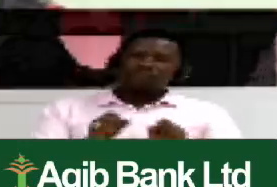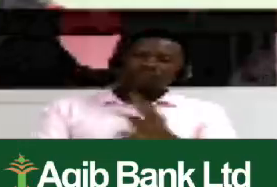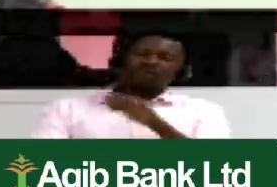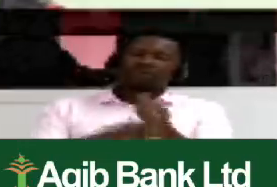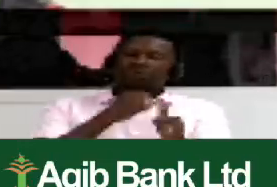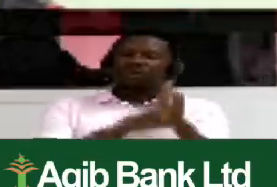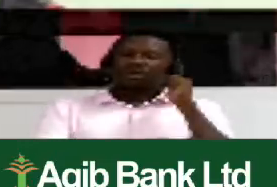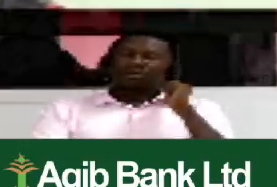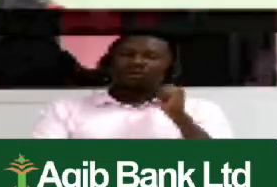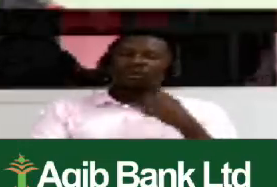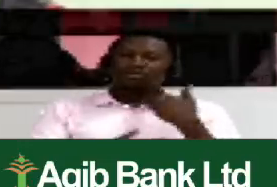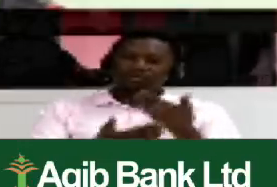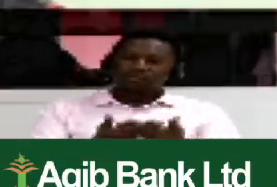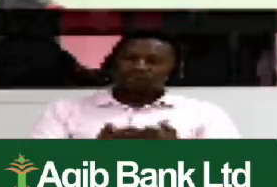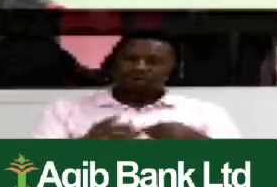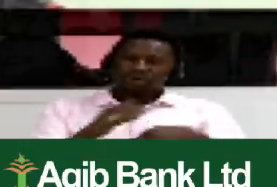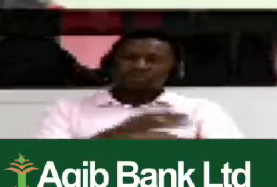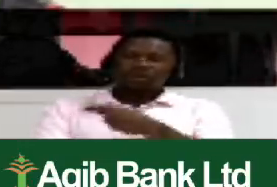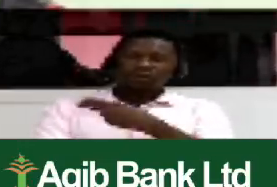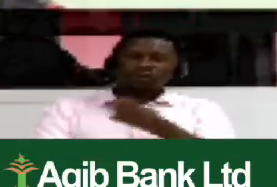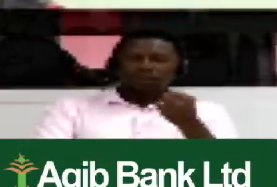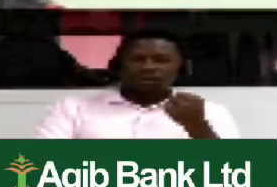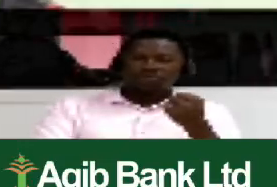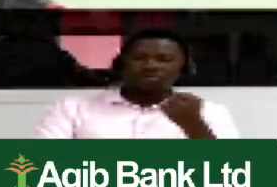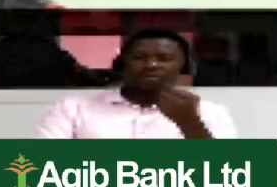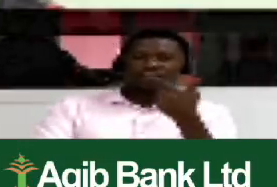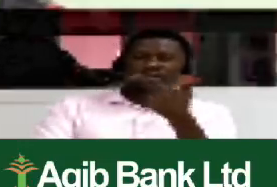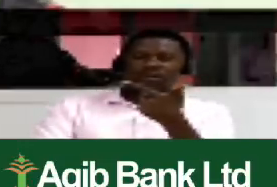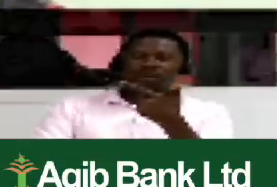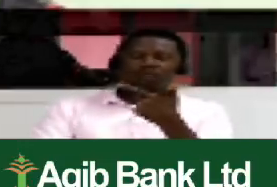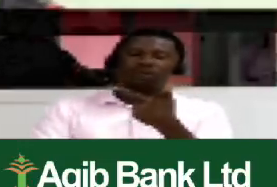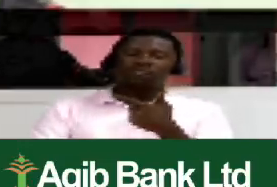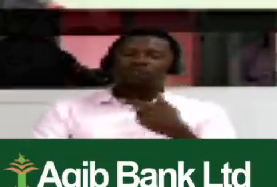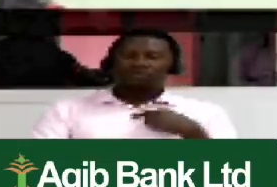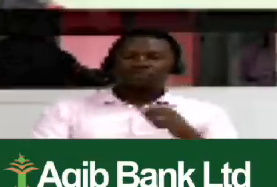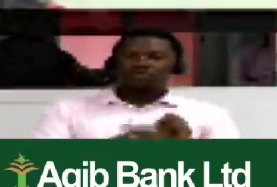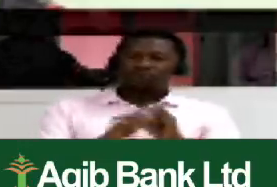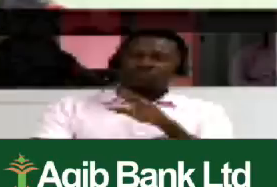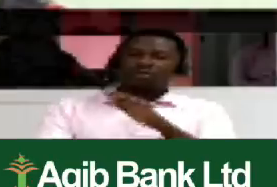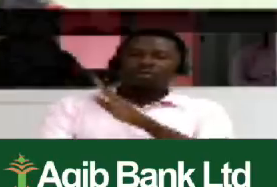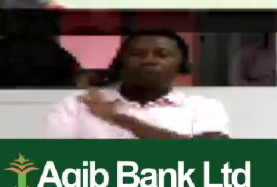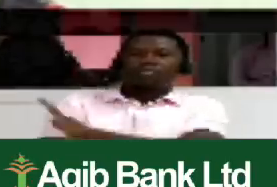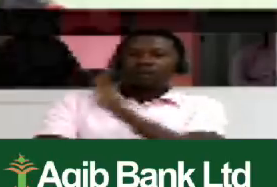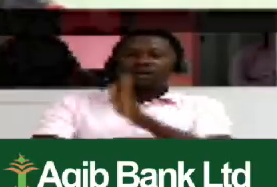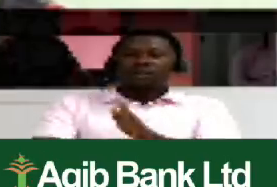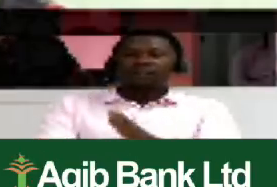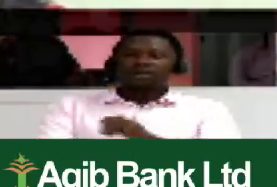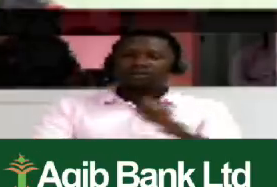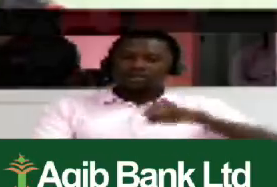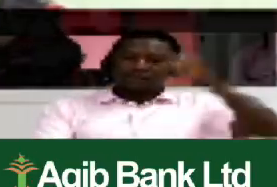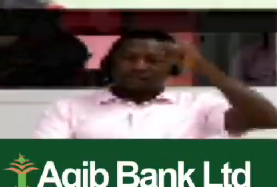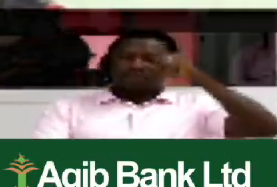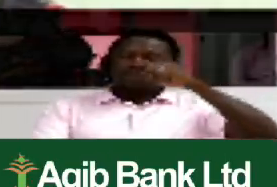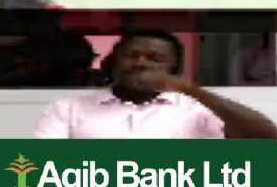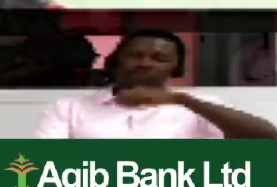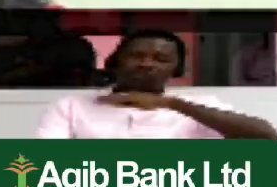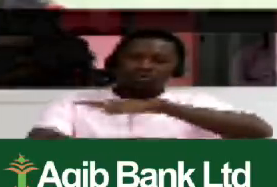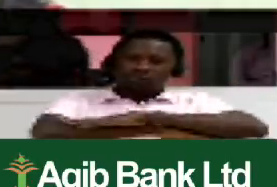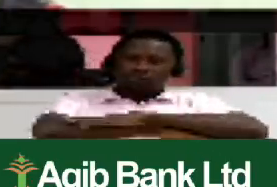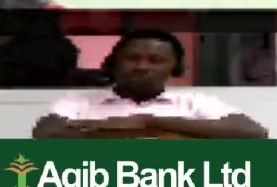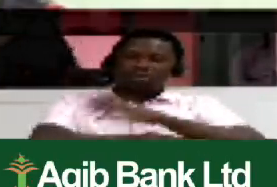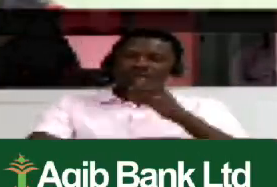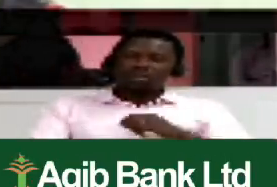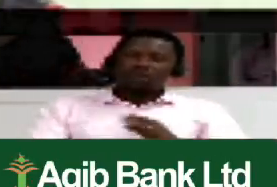in 2007, I was posted to Bansang Senior Secondary School, where I served as the